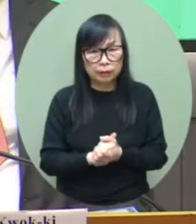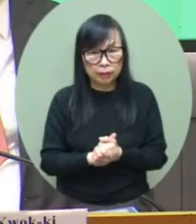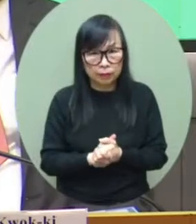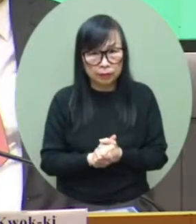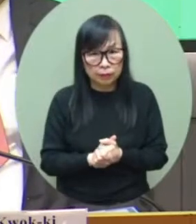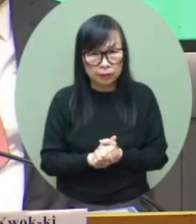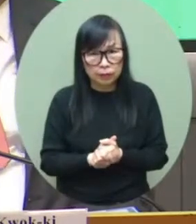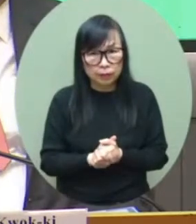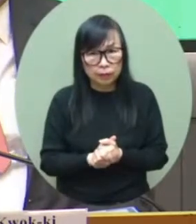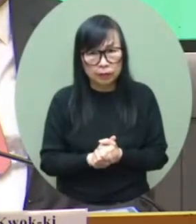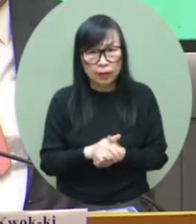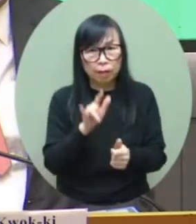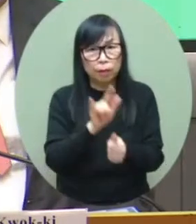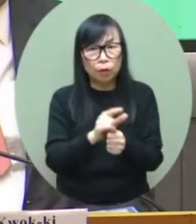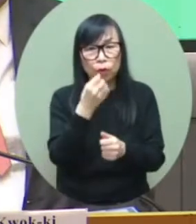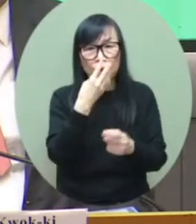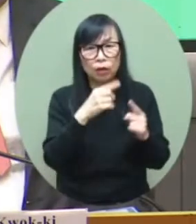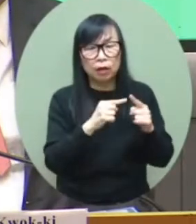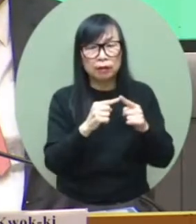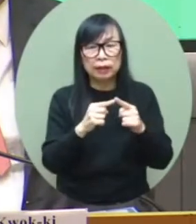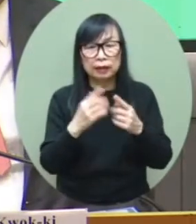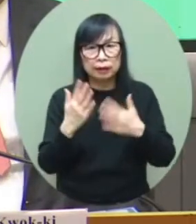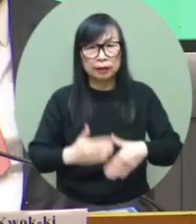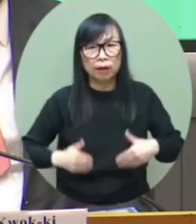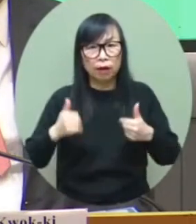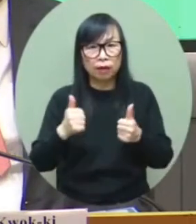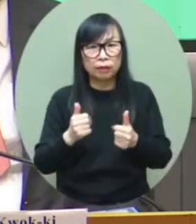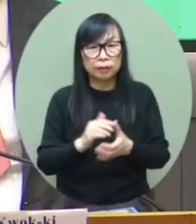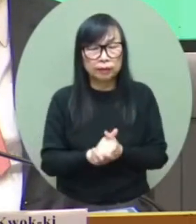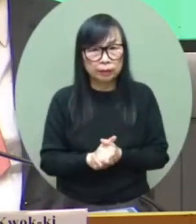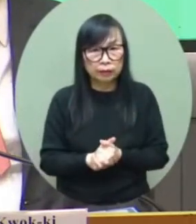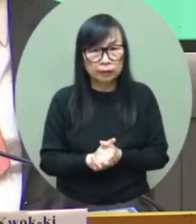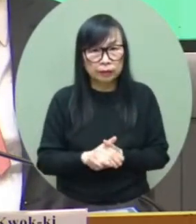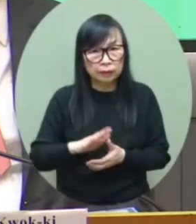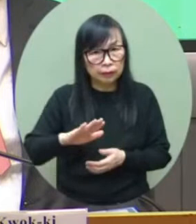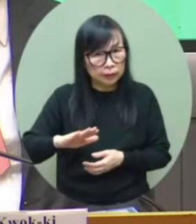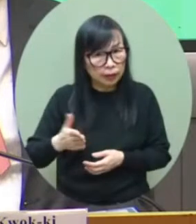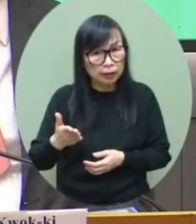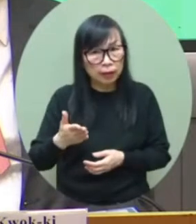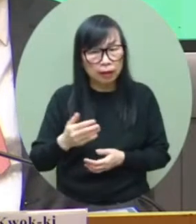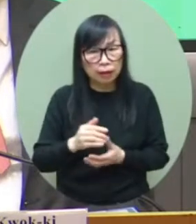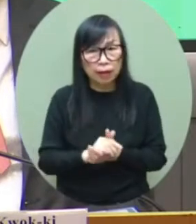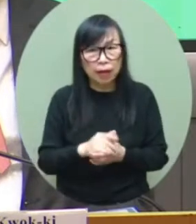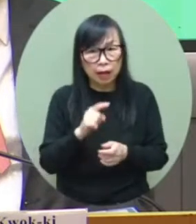the people. But I will review it after a period of time,